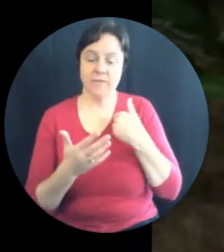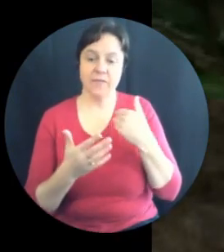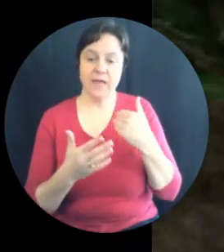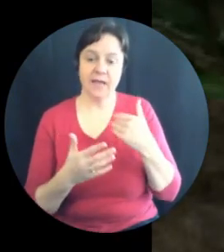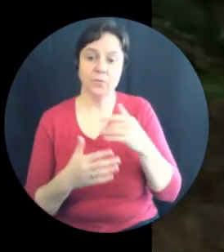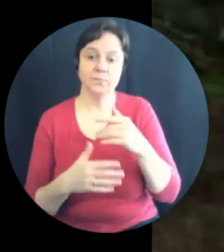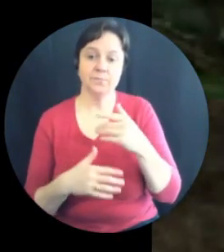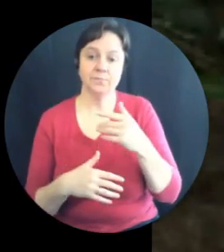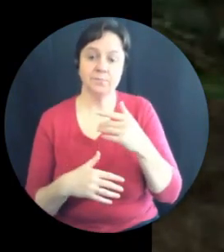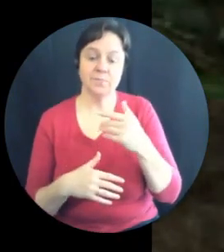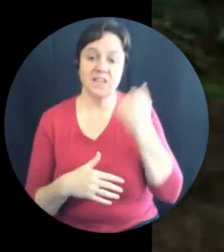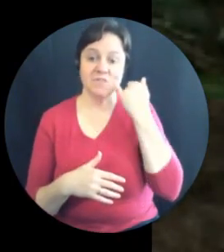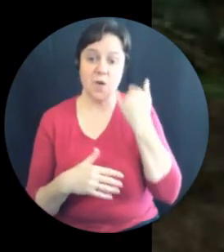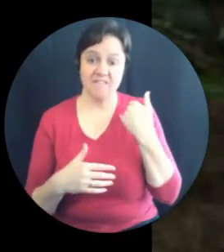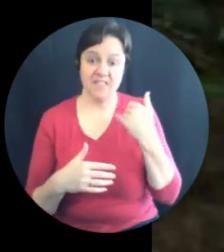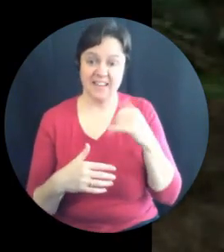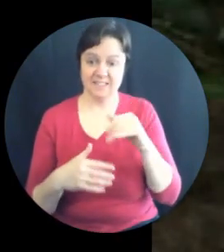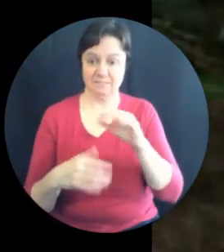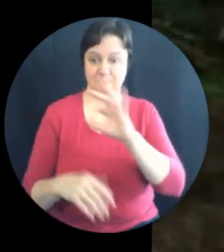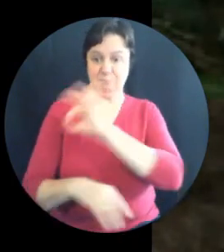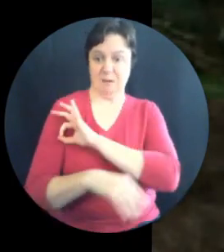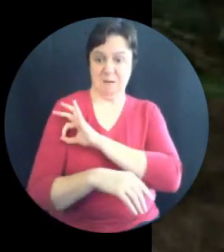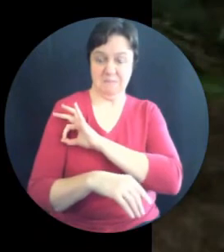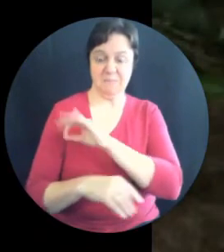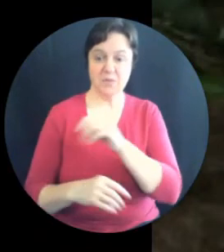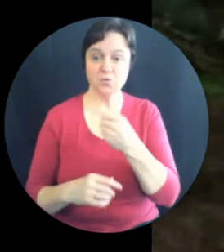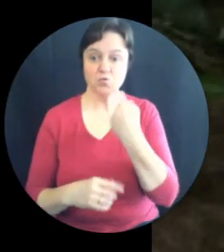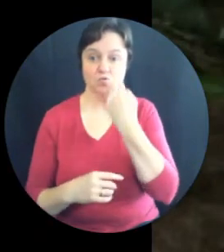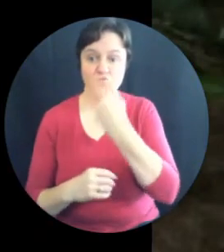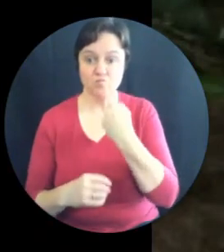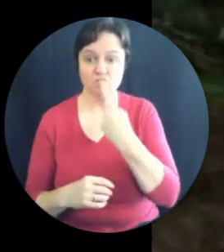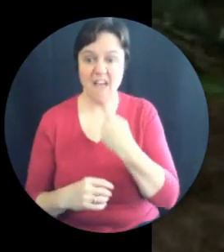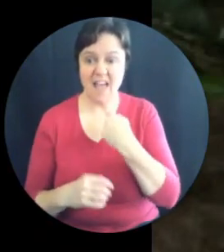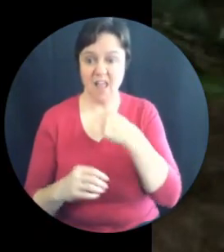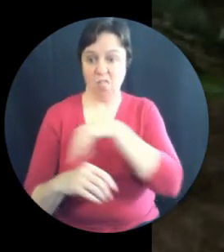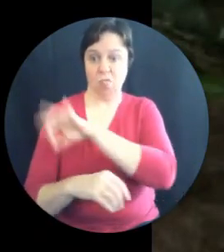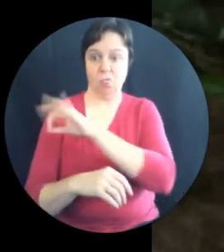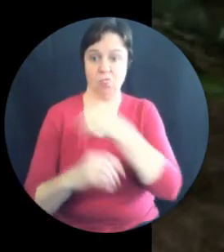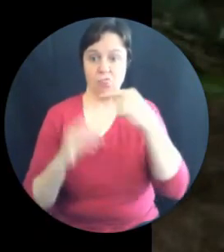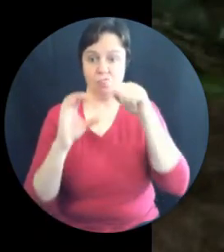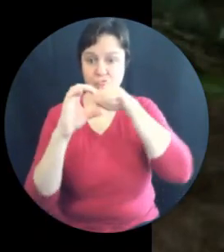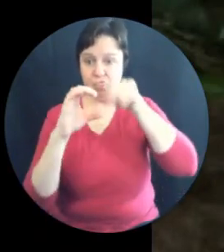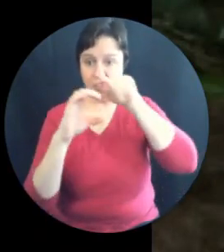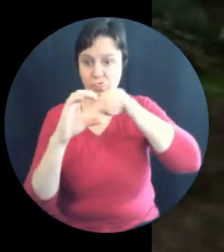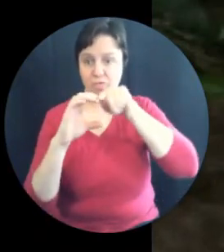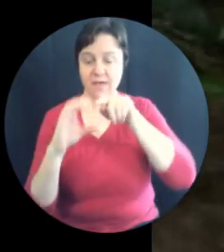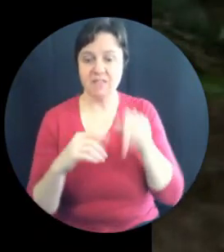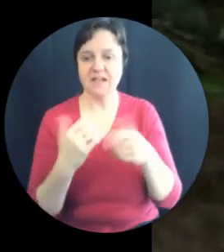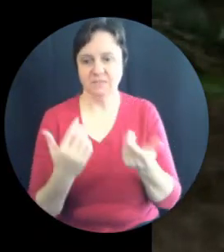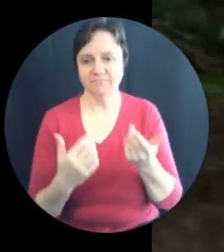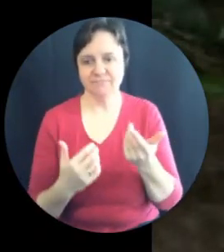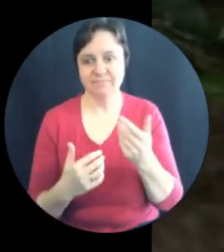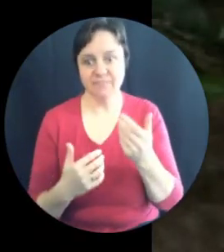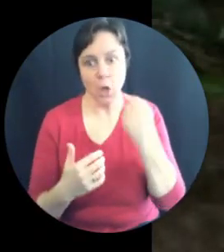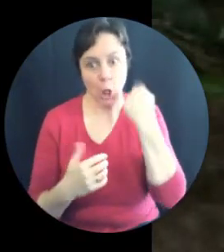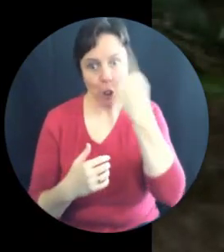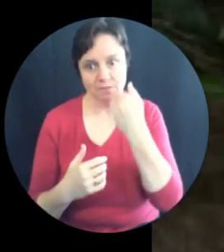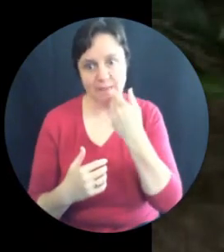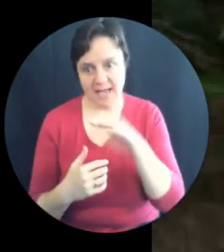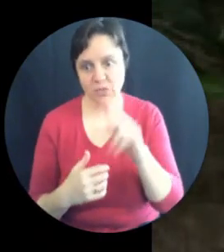it. If you have anything like that from a tick bite, you definitely need to get some help, okay? When you are camping,